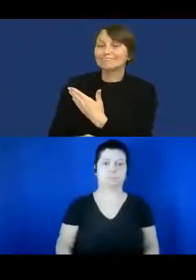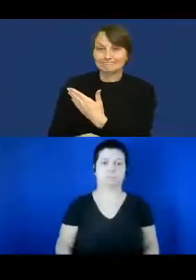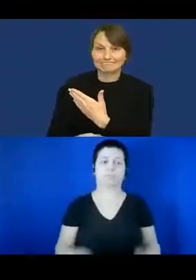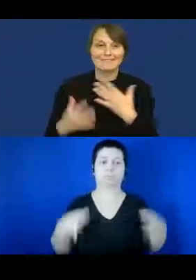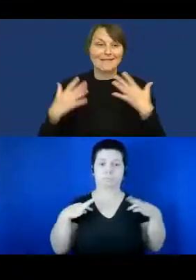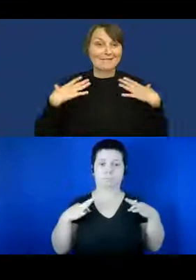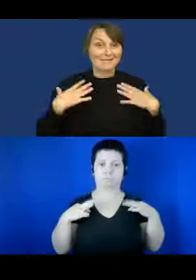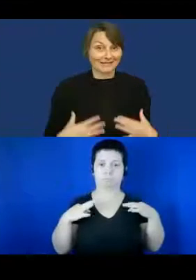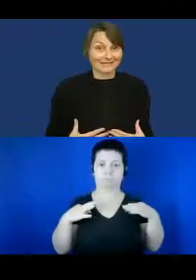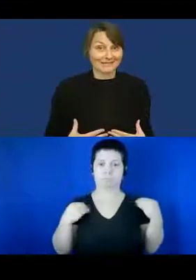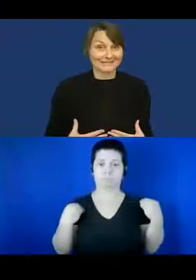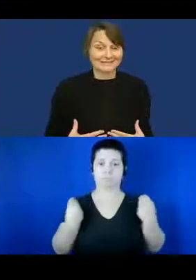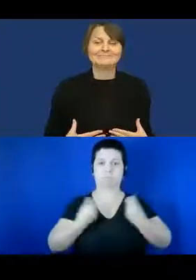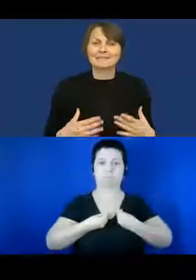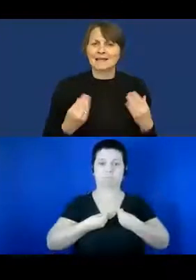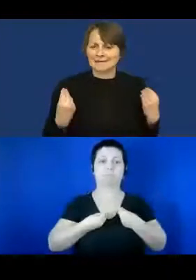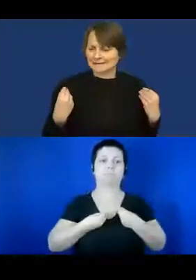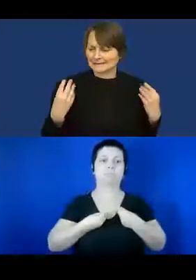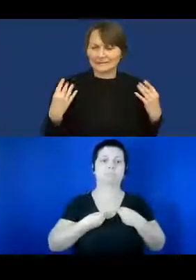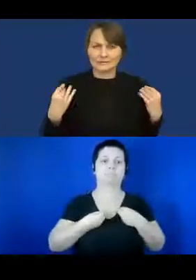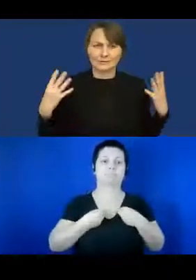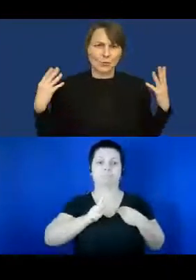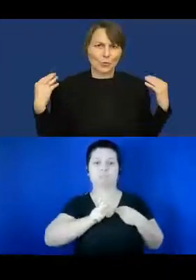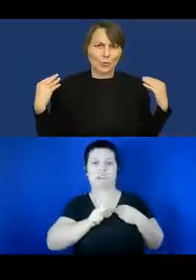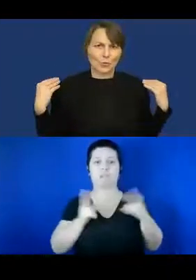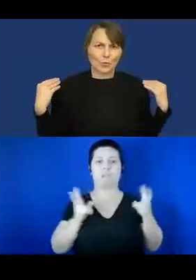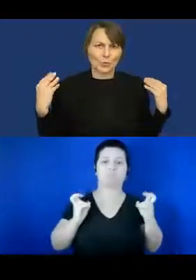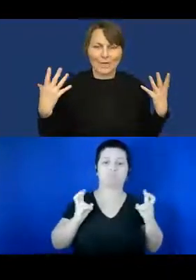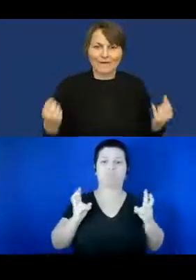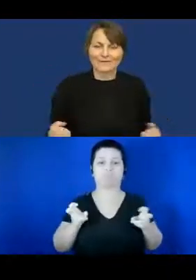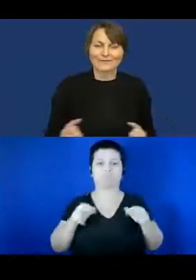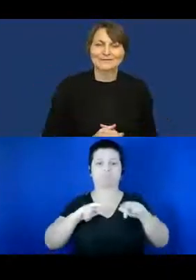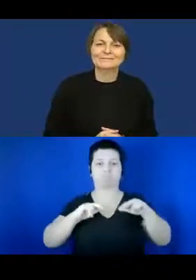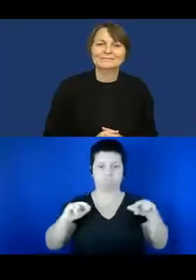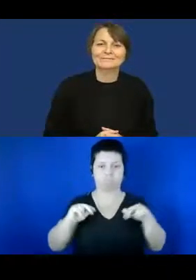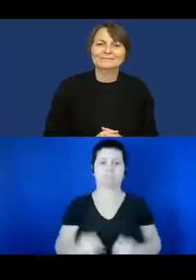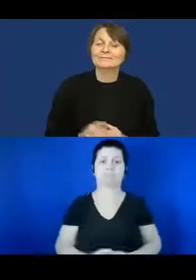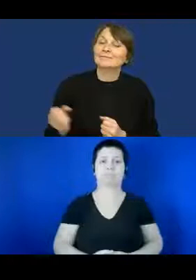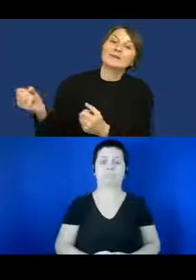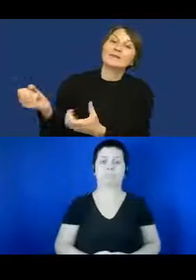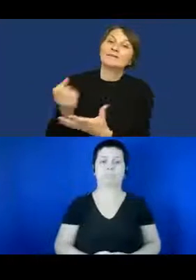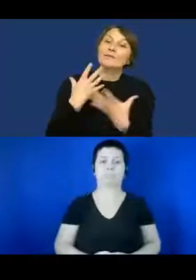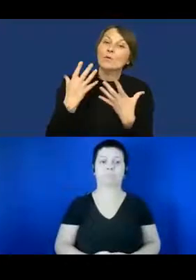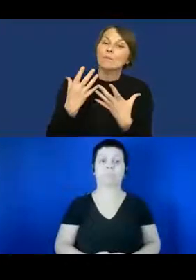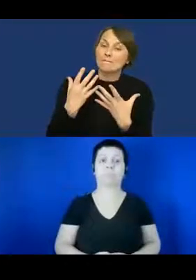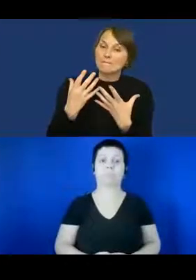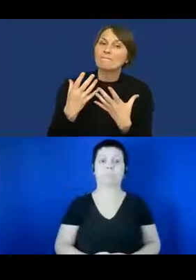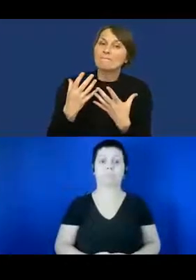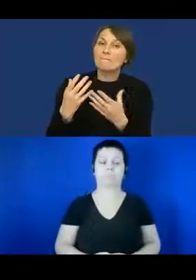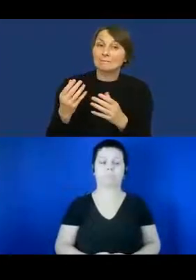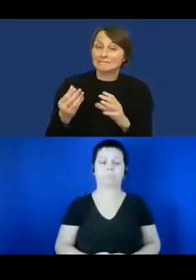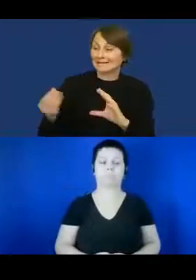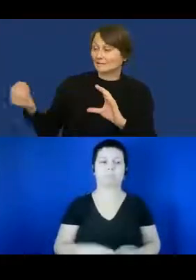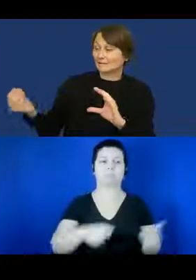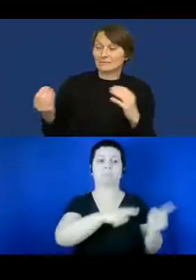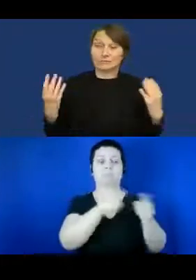the cameras and other sensors, such as the eye beacons. This sends its information to the visual analysis tools, which